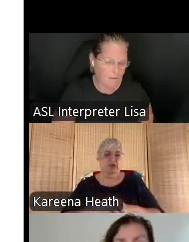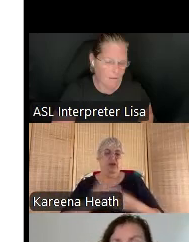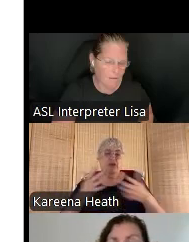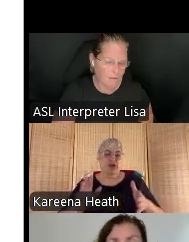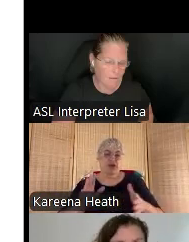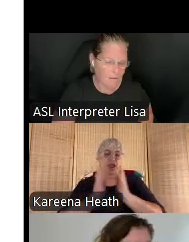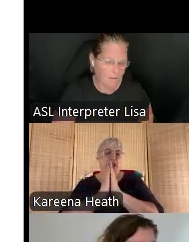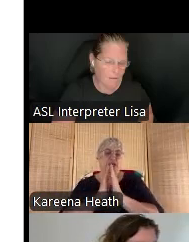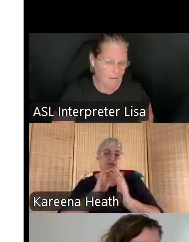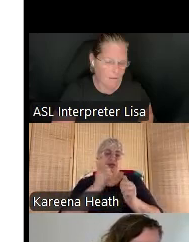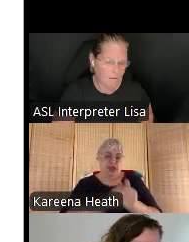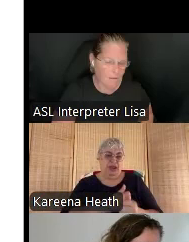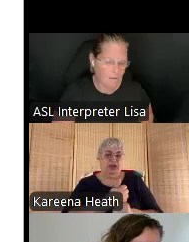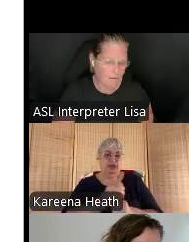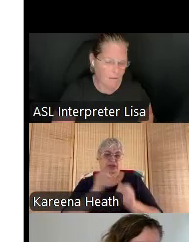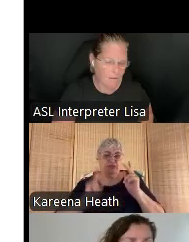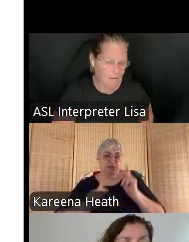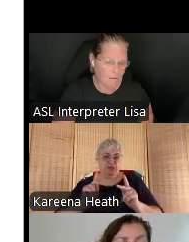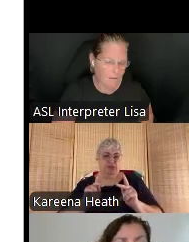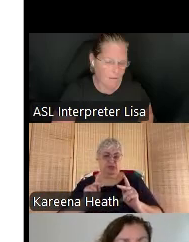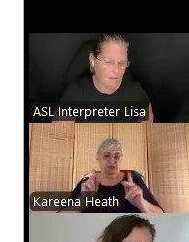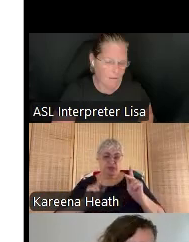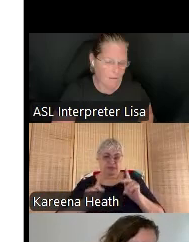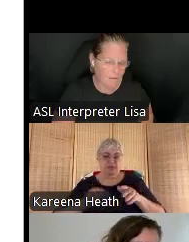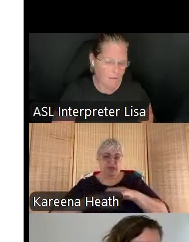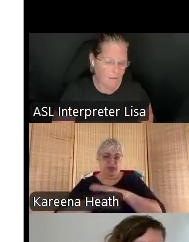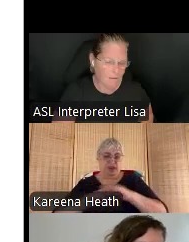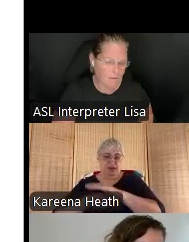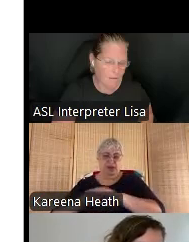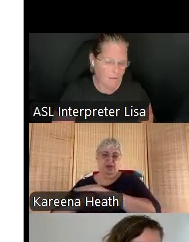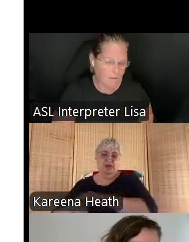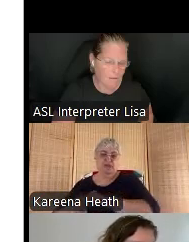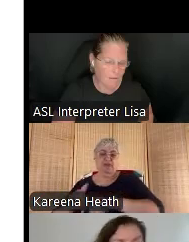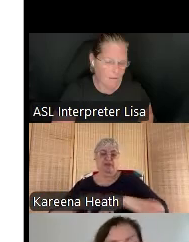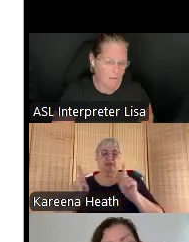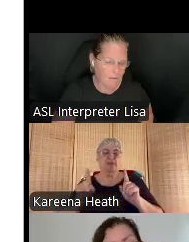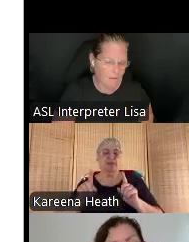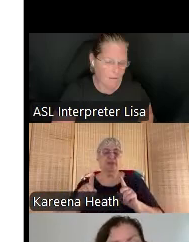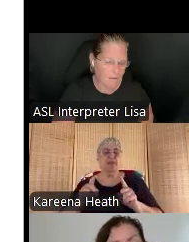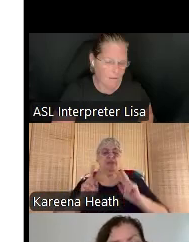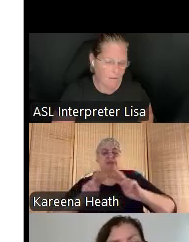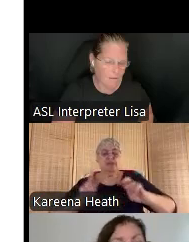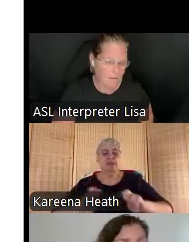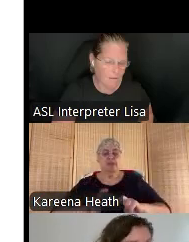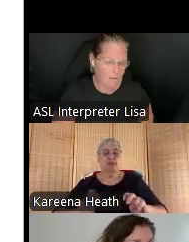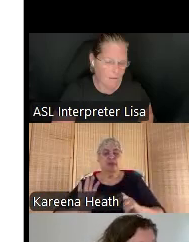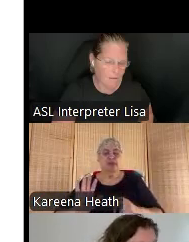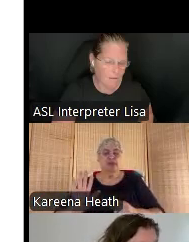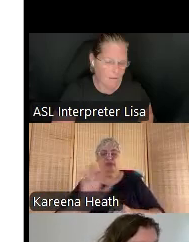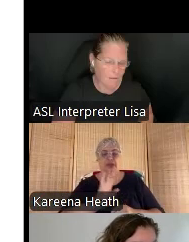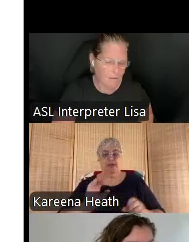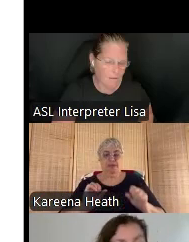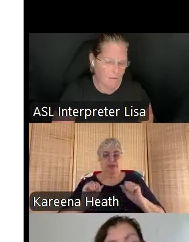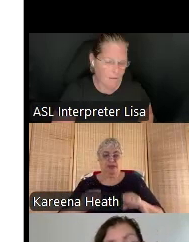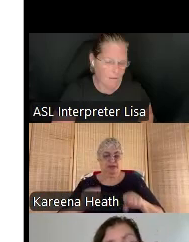questions to every client that you see. However, it's important to assess their